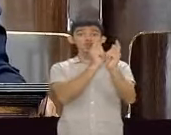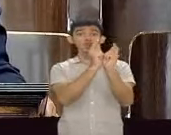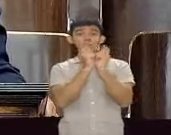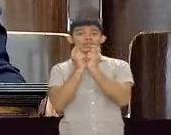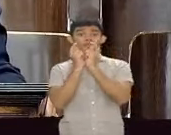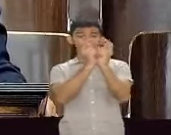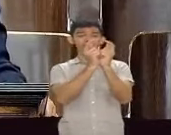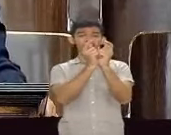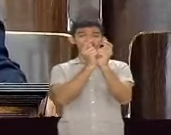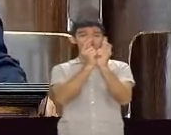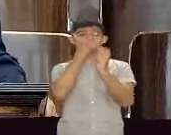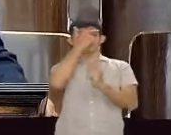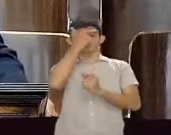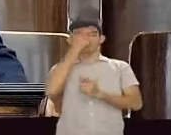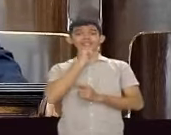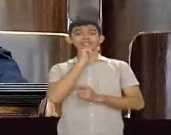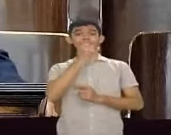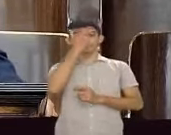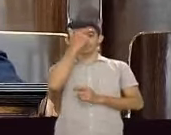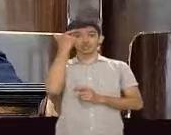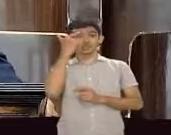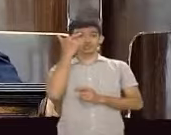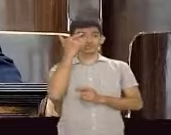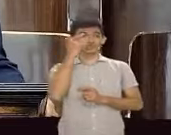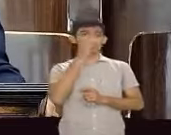family member. Nag-usa ta tungod ni Kristo.